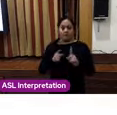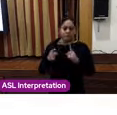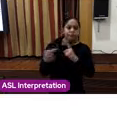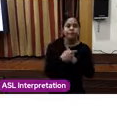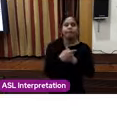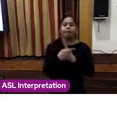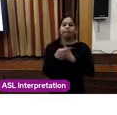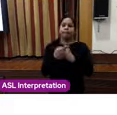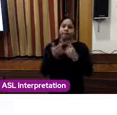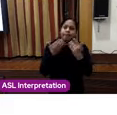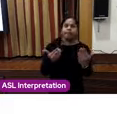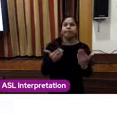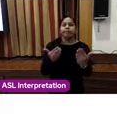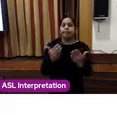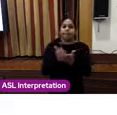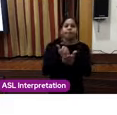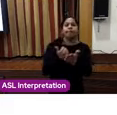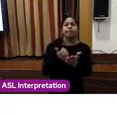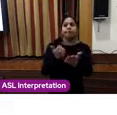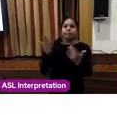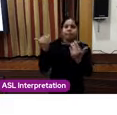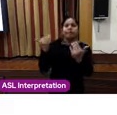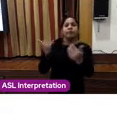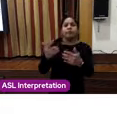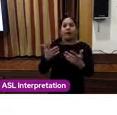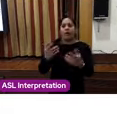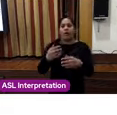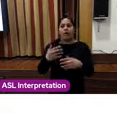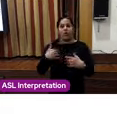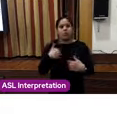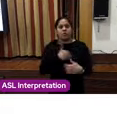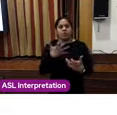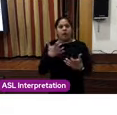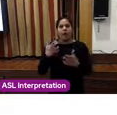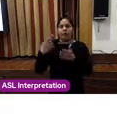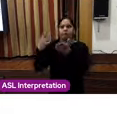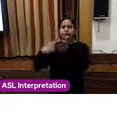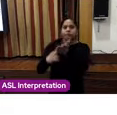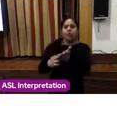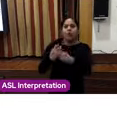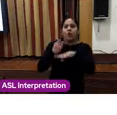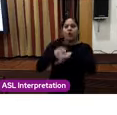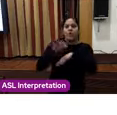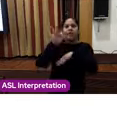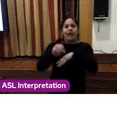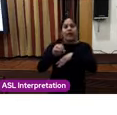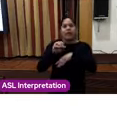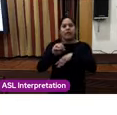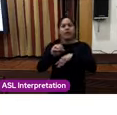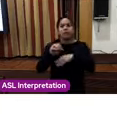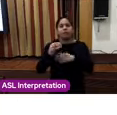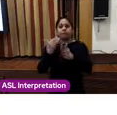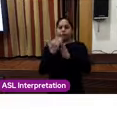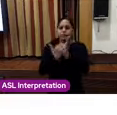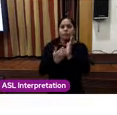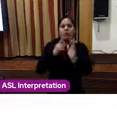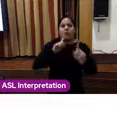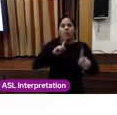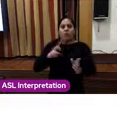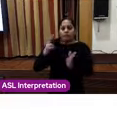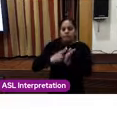list of over 90 executive orders asking President Biden to sign them, because